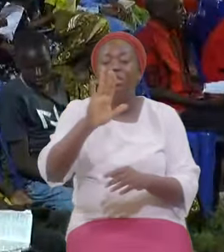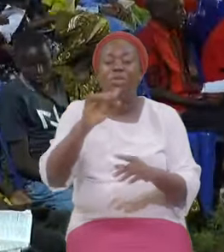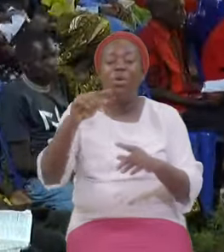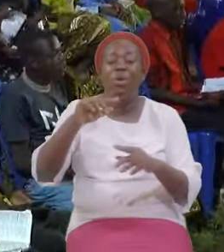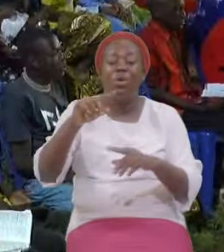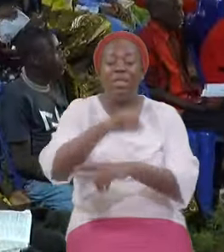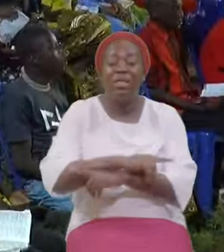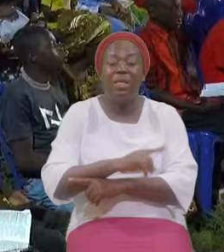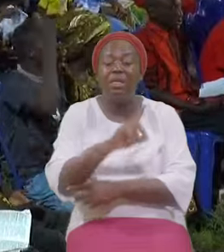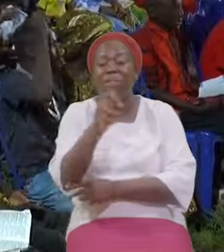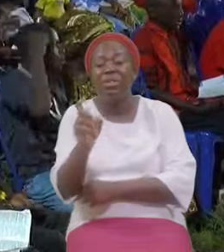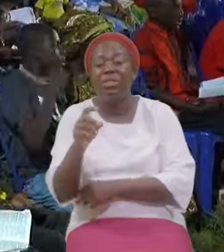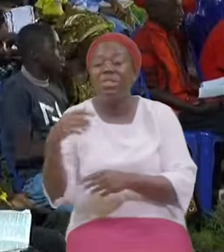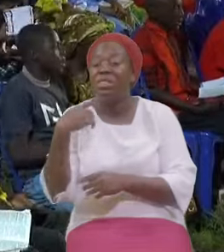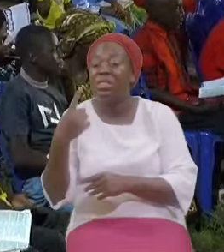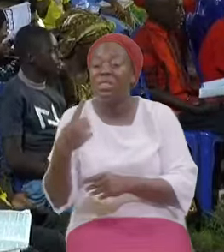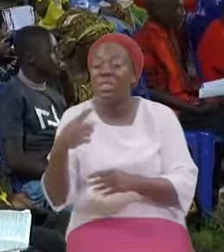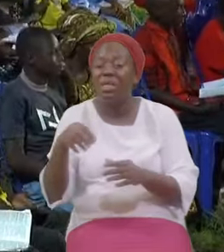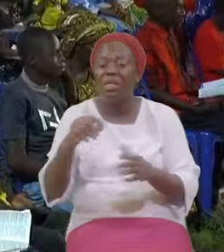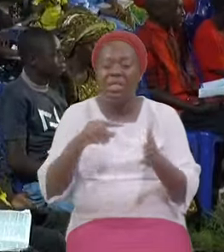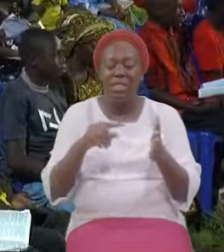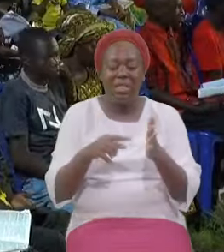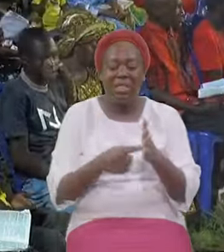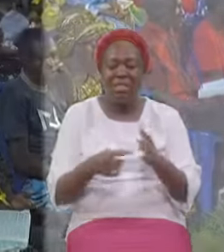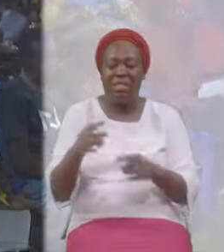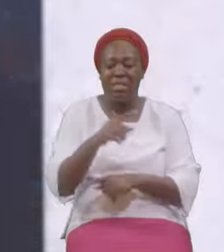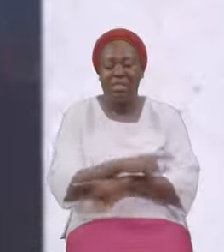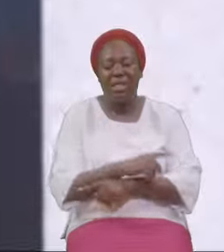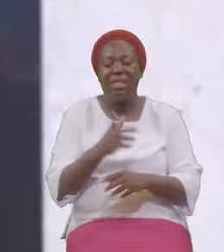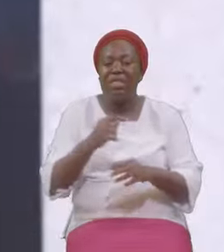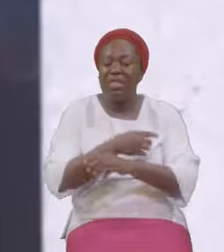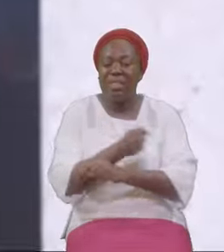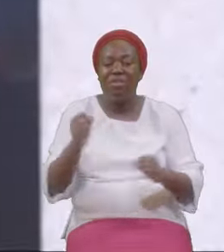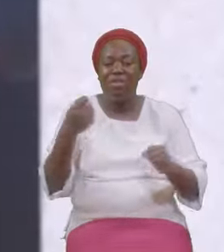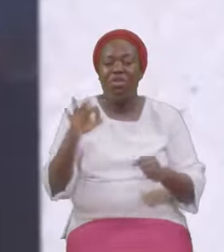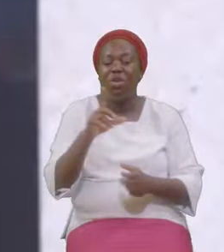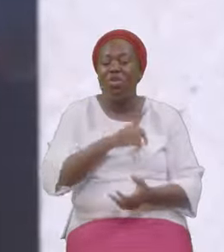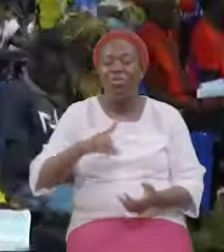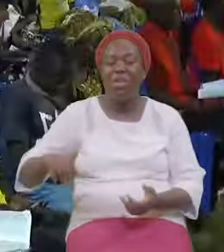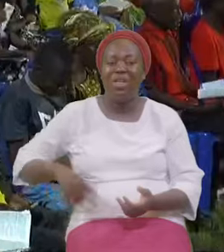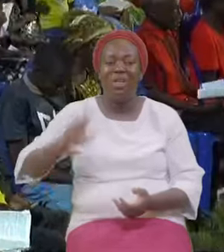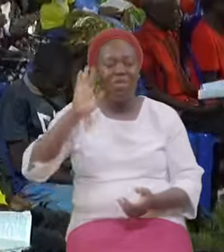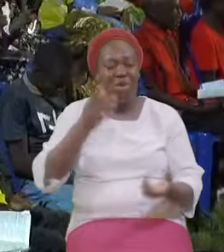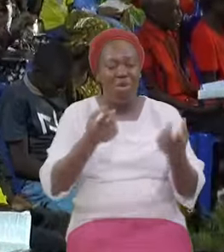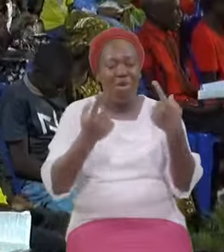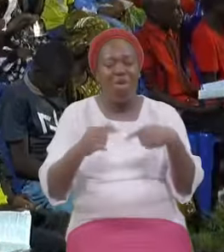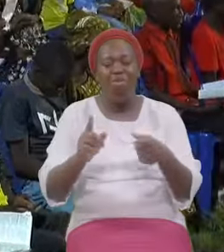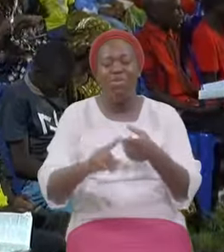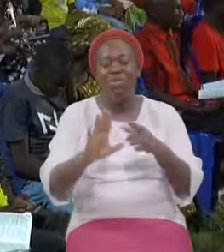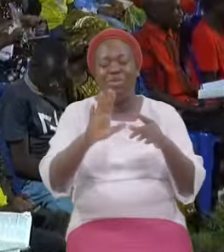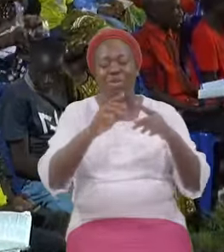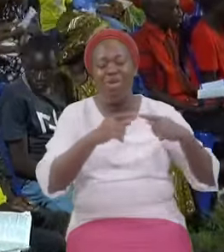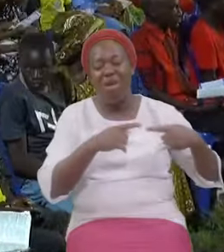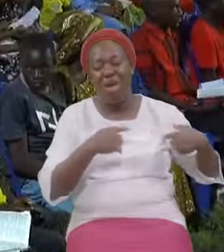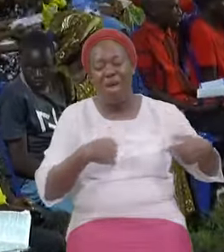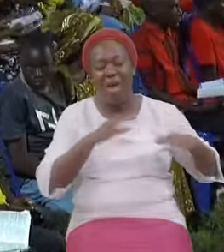Say it aloud. The salvation of the Lord will come to your heart. And he will